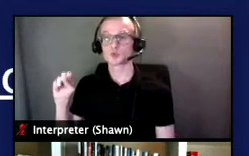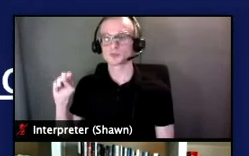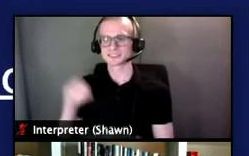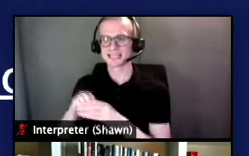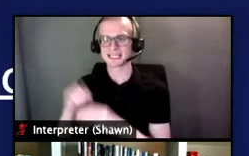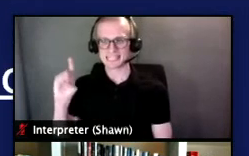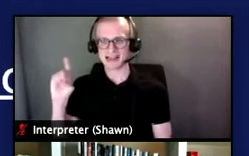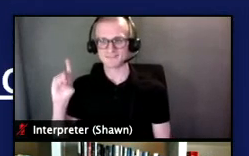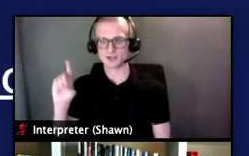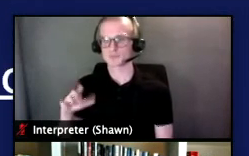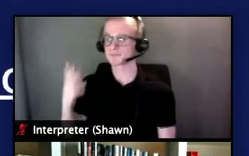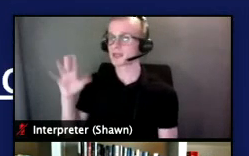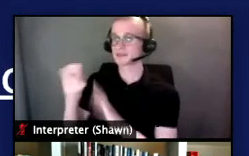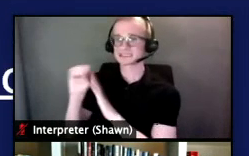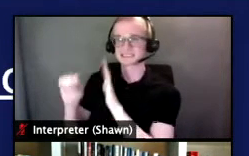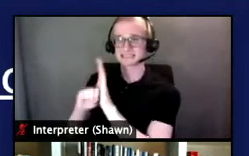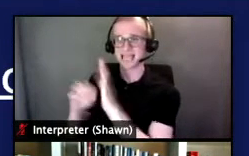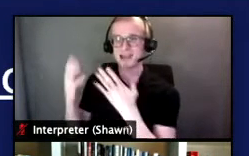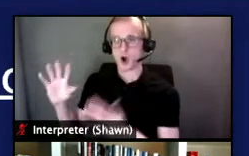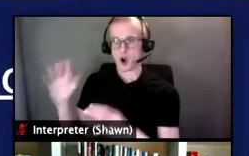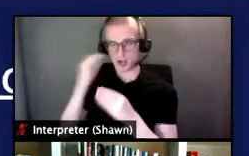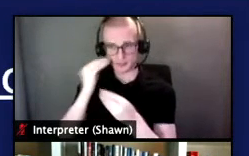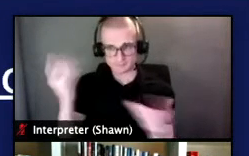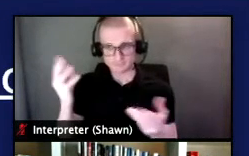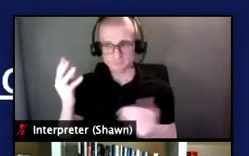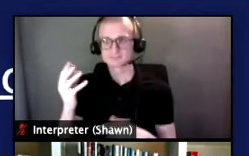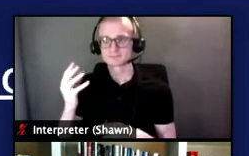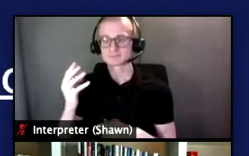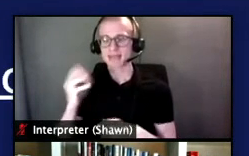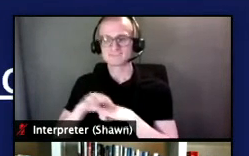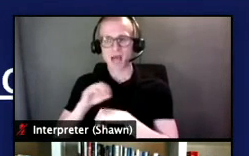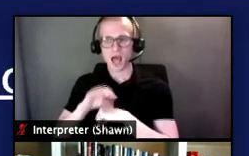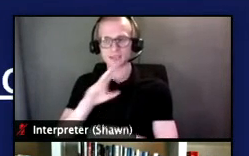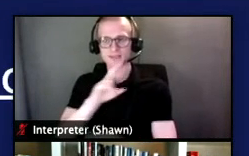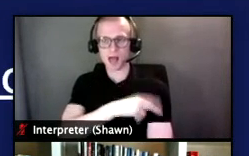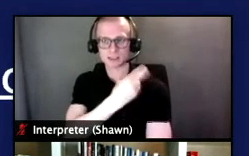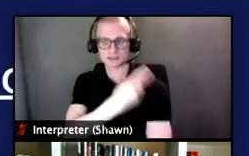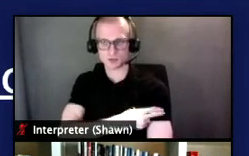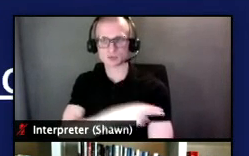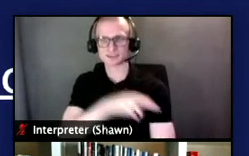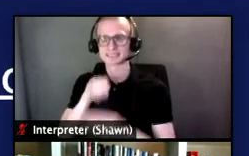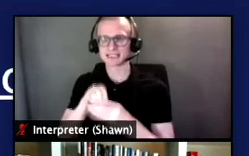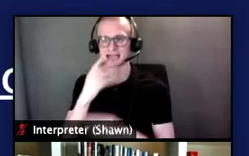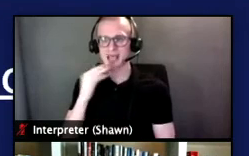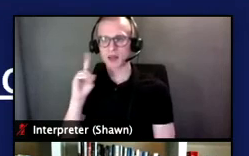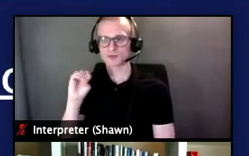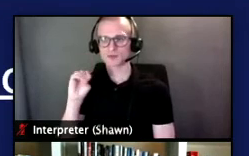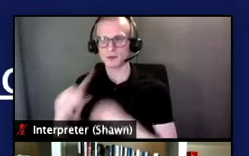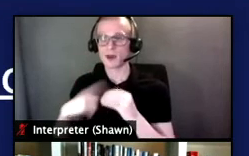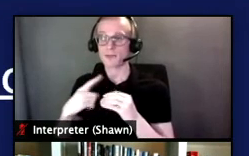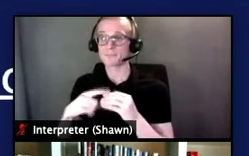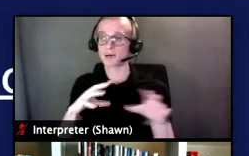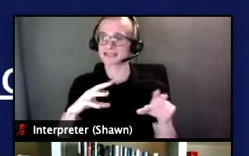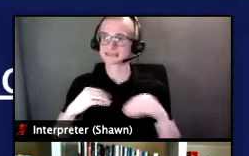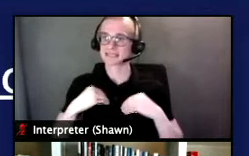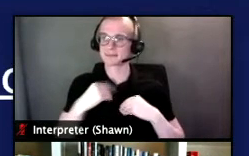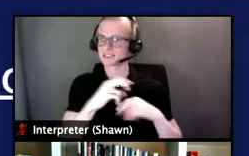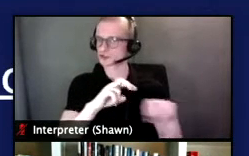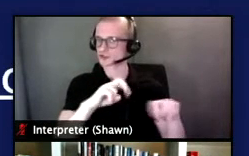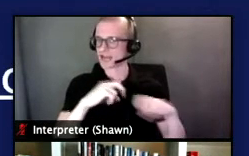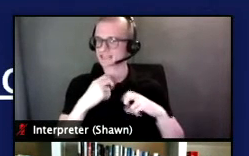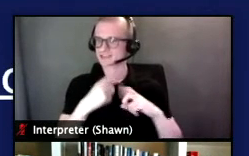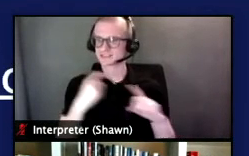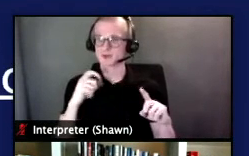advised Colorado hospitals on taking transfers from other states to maintain